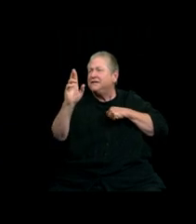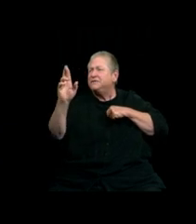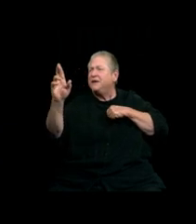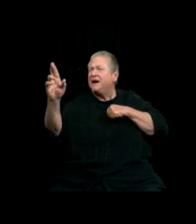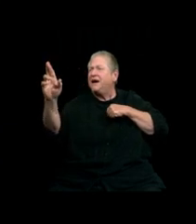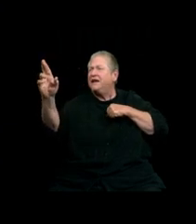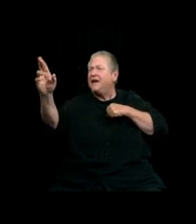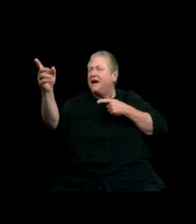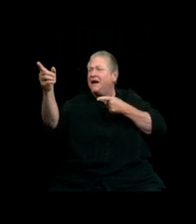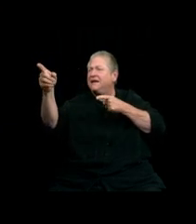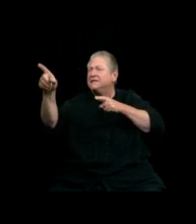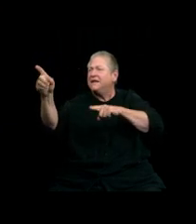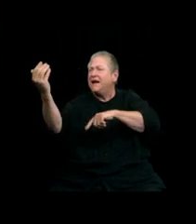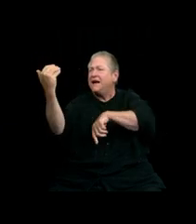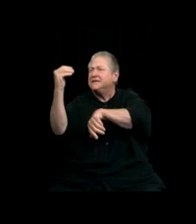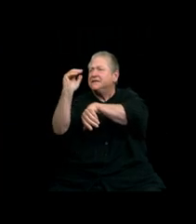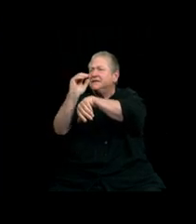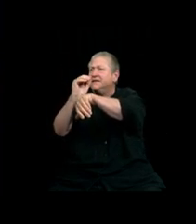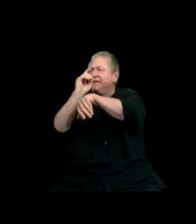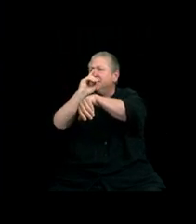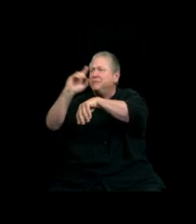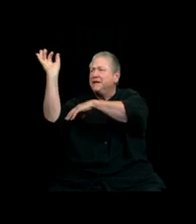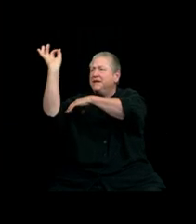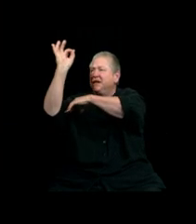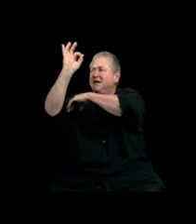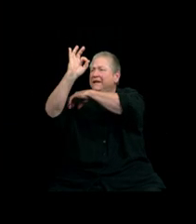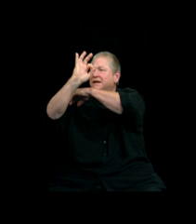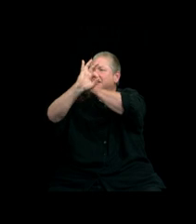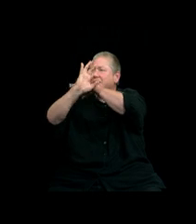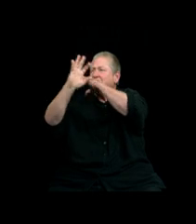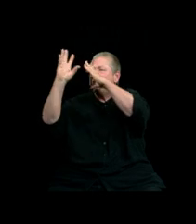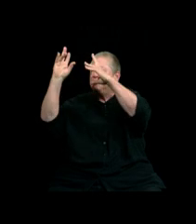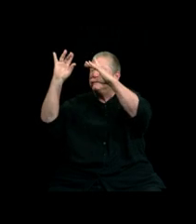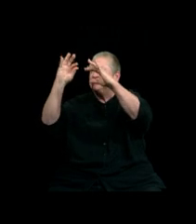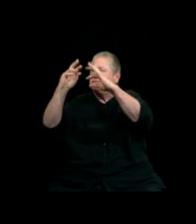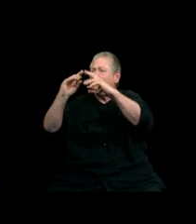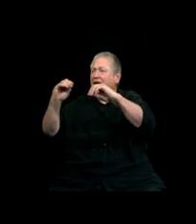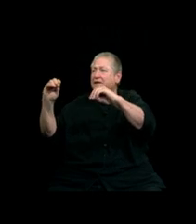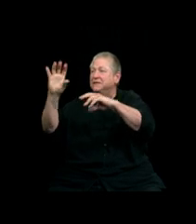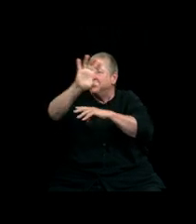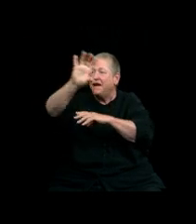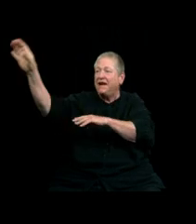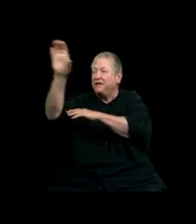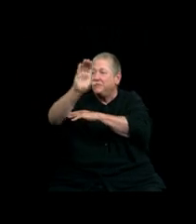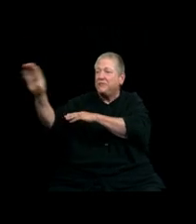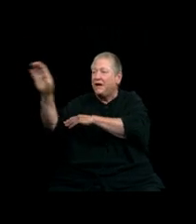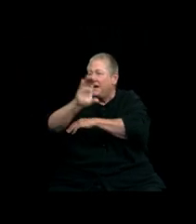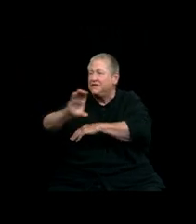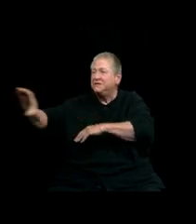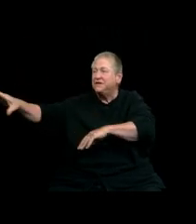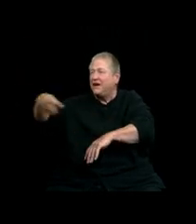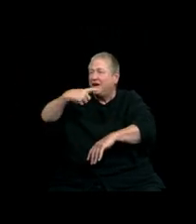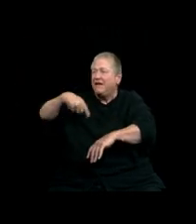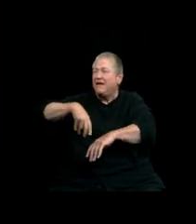the twilight's last gleaming, whose broad stripes and